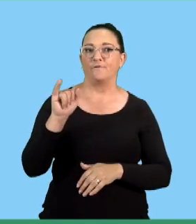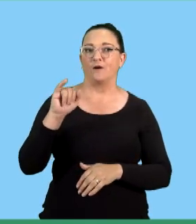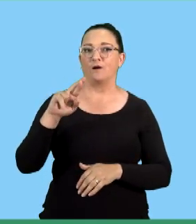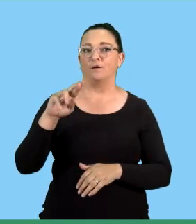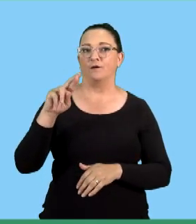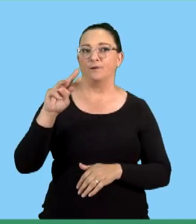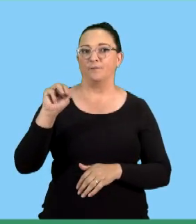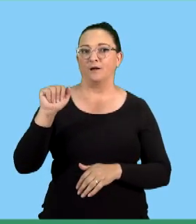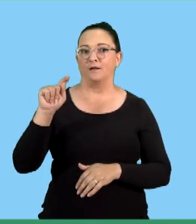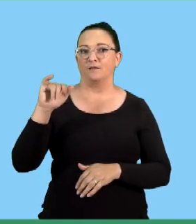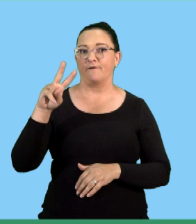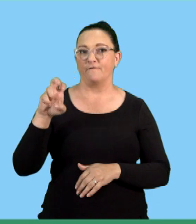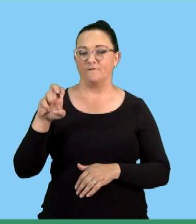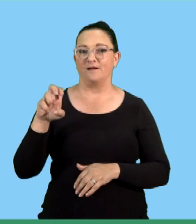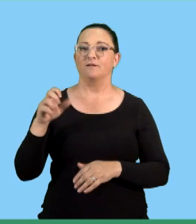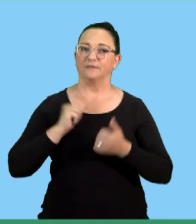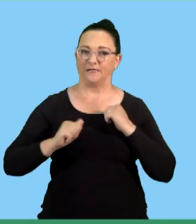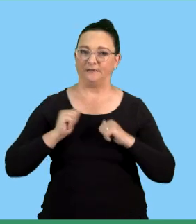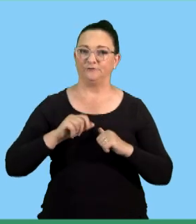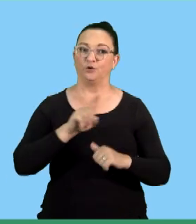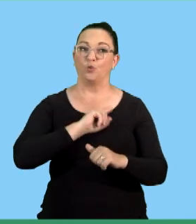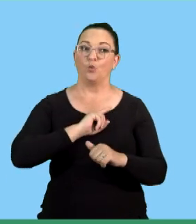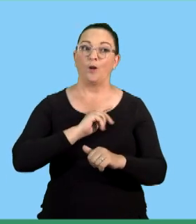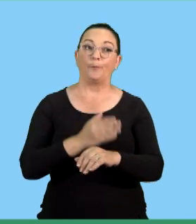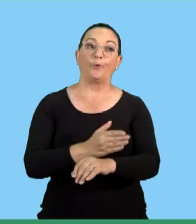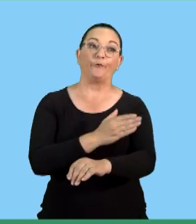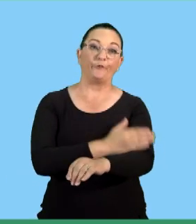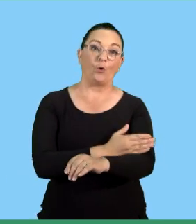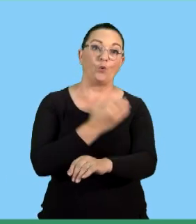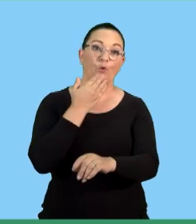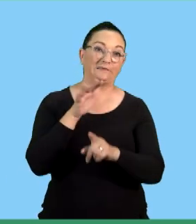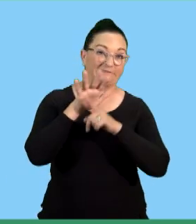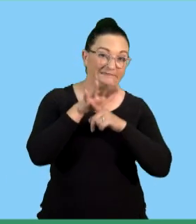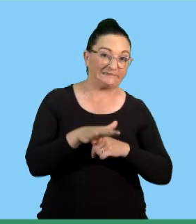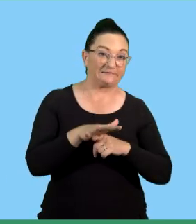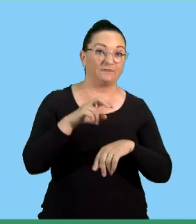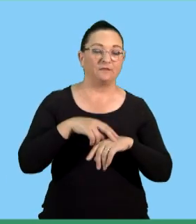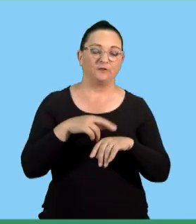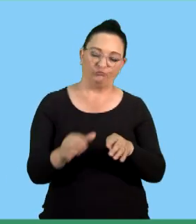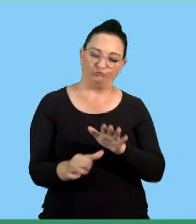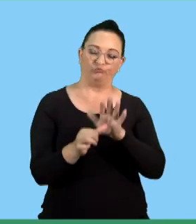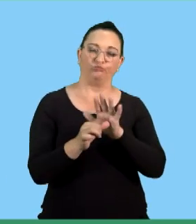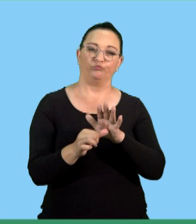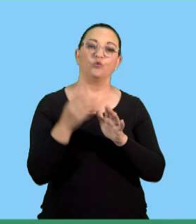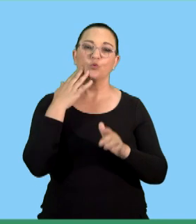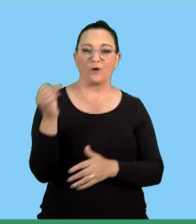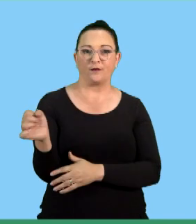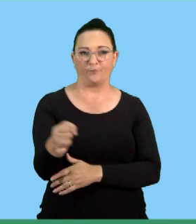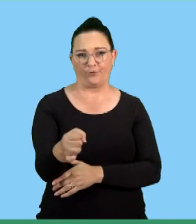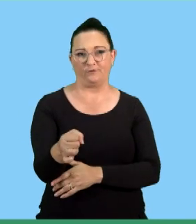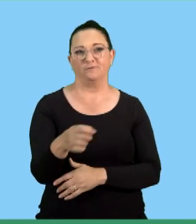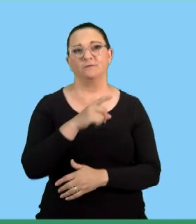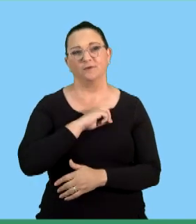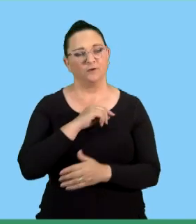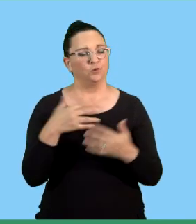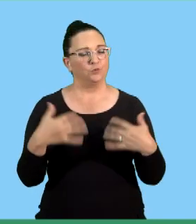EEA, by making previously disadvantaged individuals a priority when making the